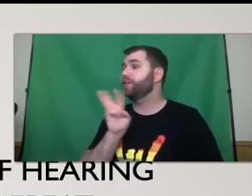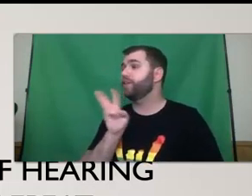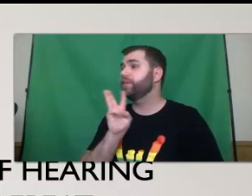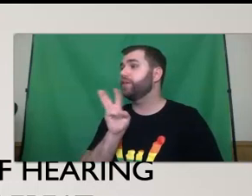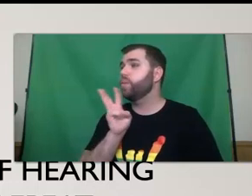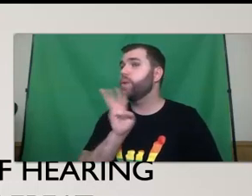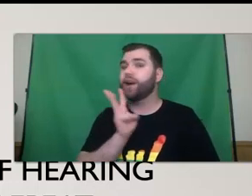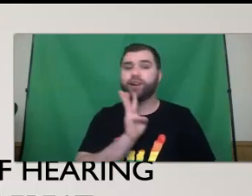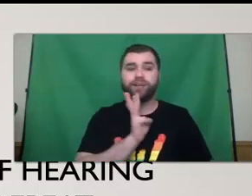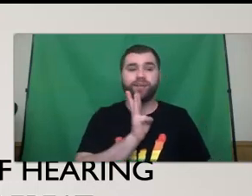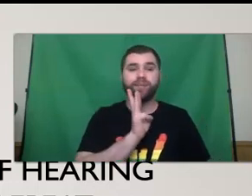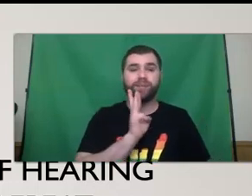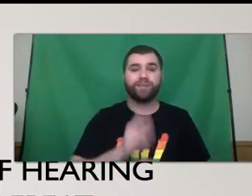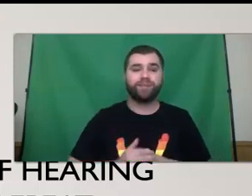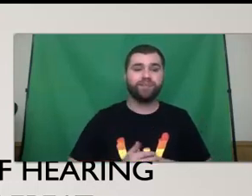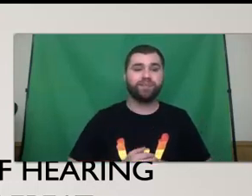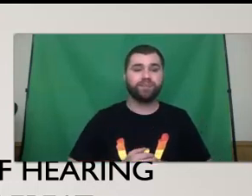so. Water.